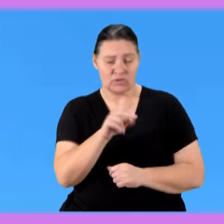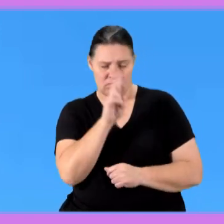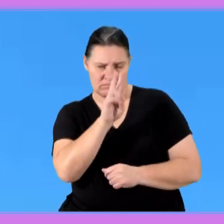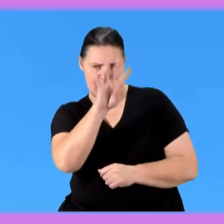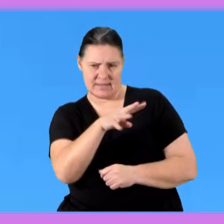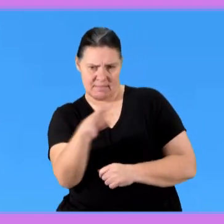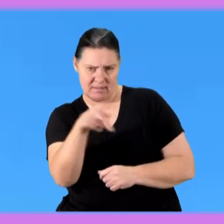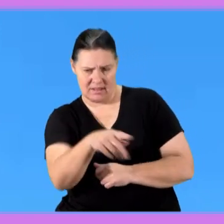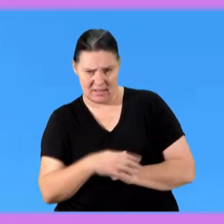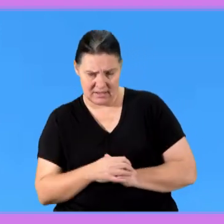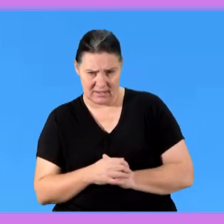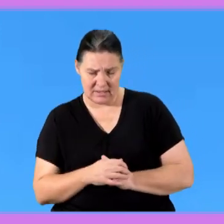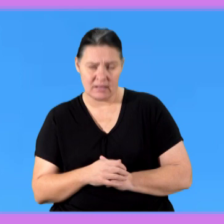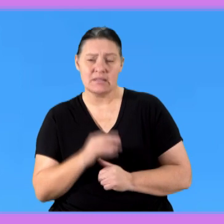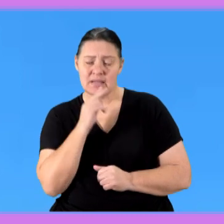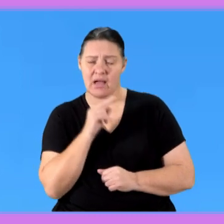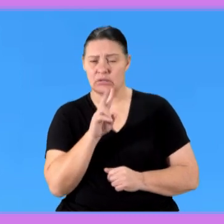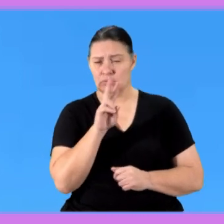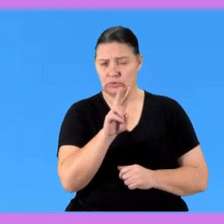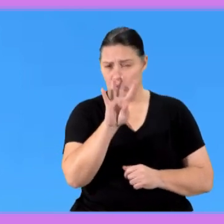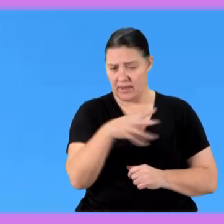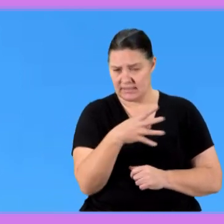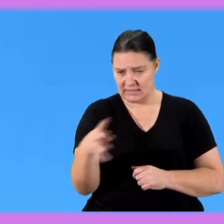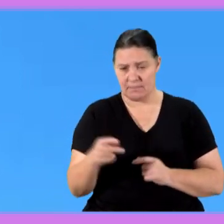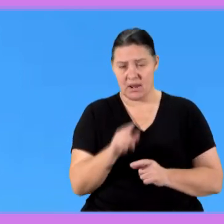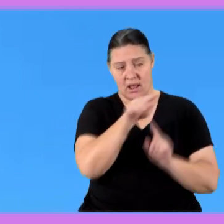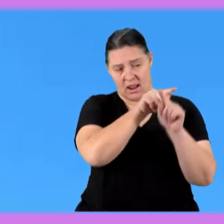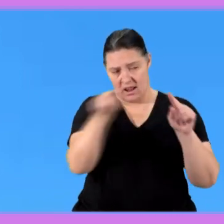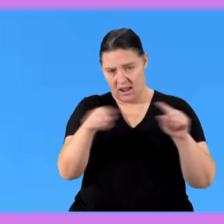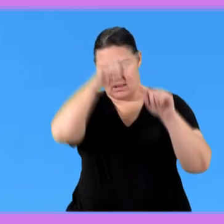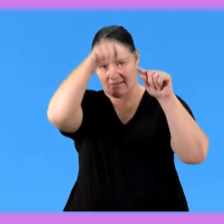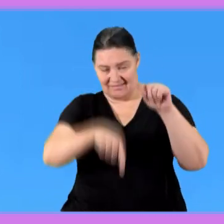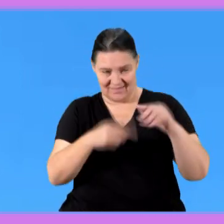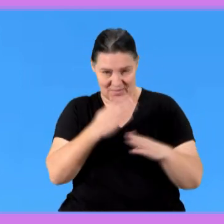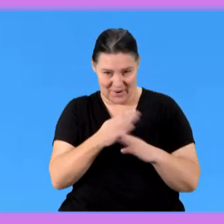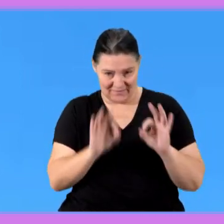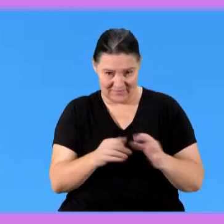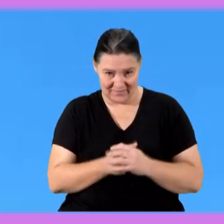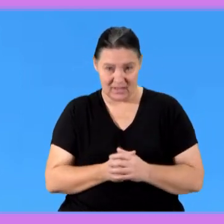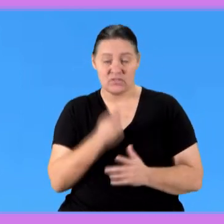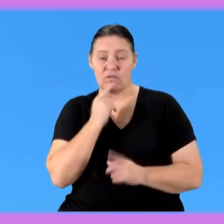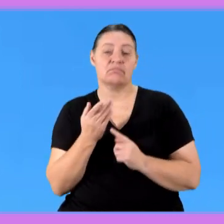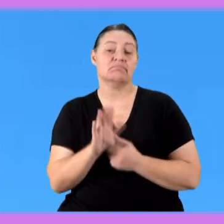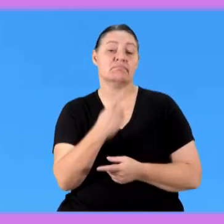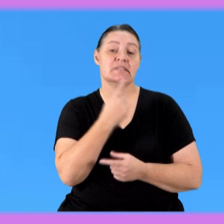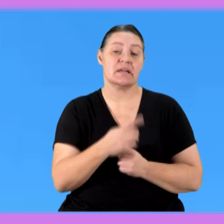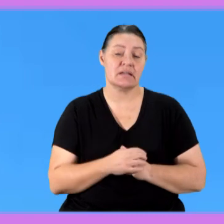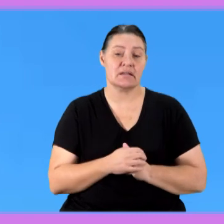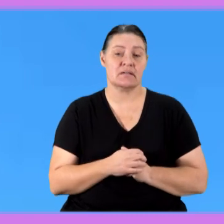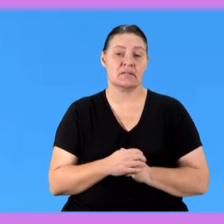look at this table. Remember, a two-way table, it will work in 2 ways. So first I'm going to indicate